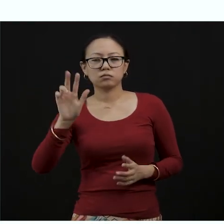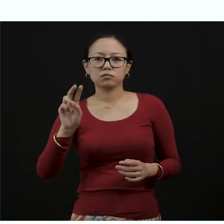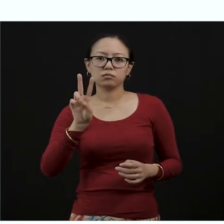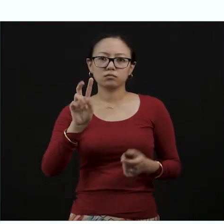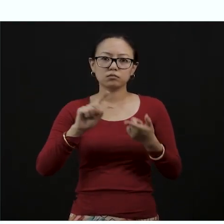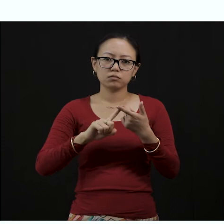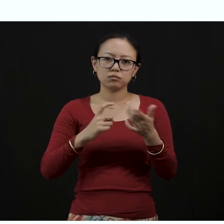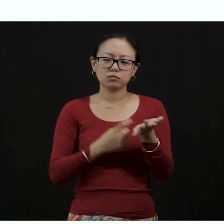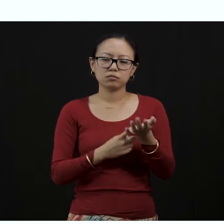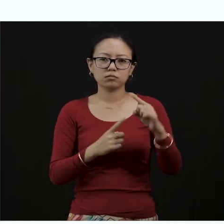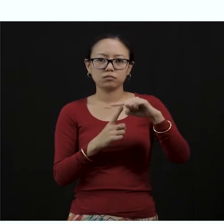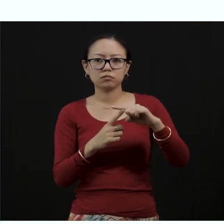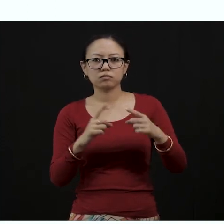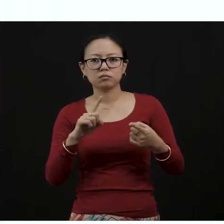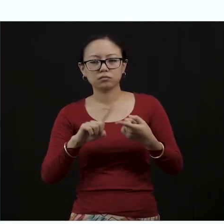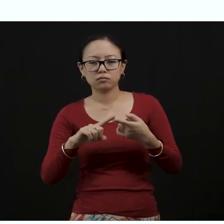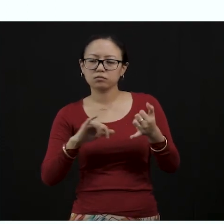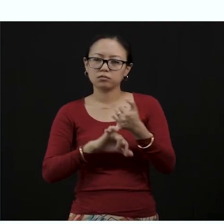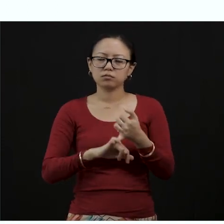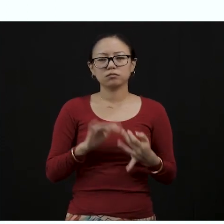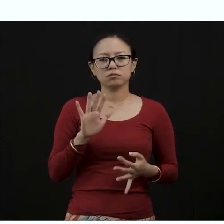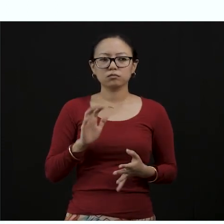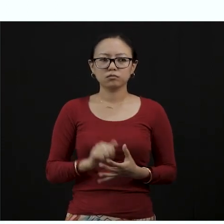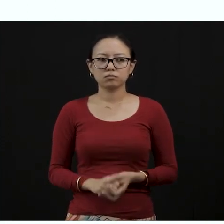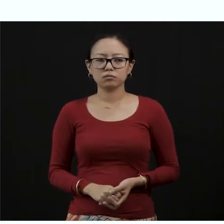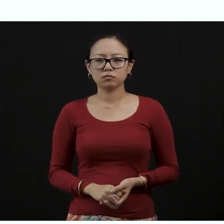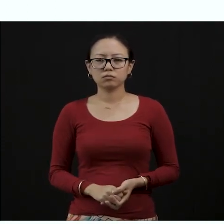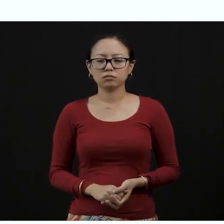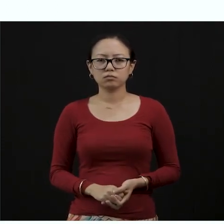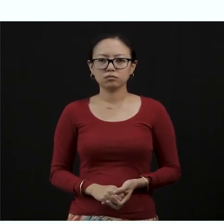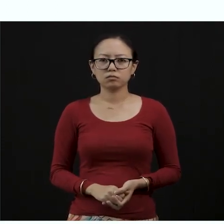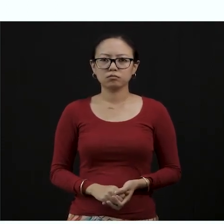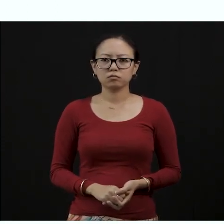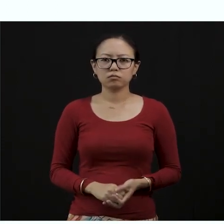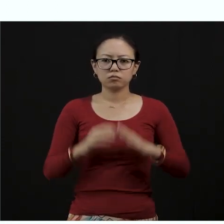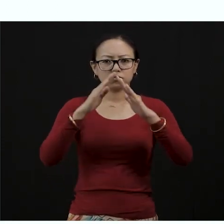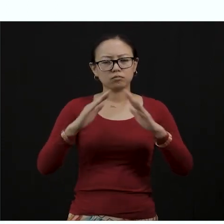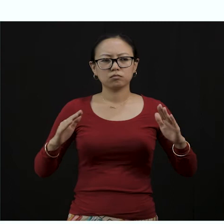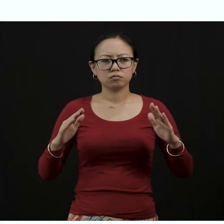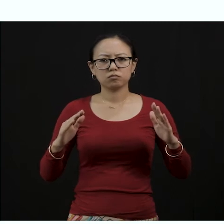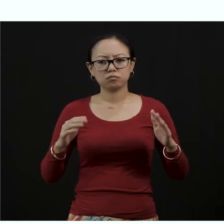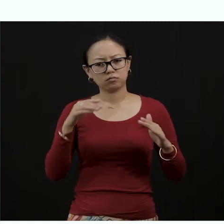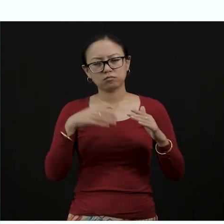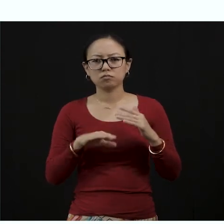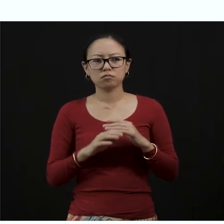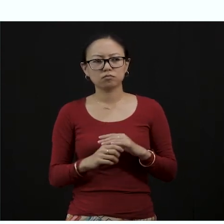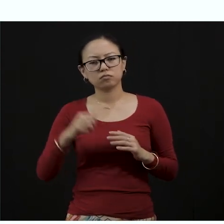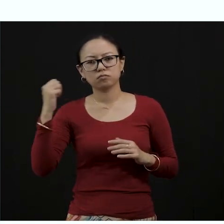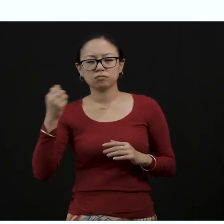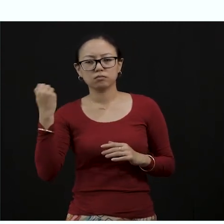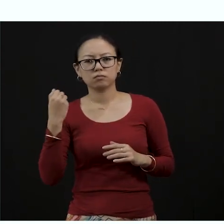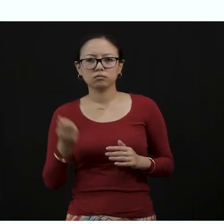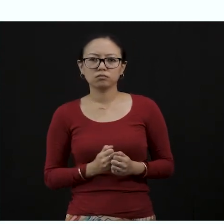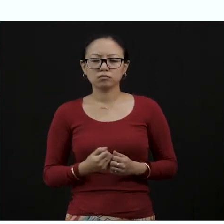square and a cuboid. You can also try this cuboid at home. You can take rectangular as your scale.